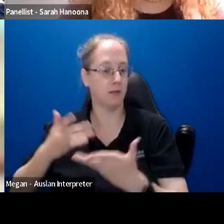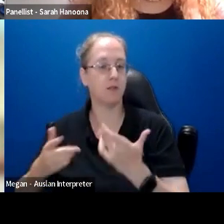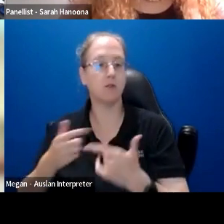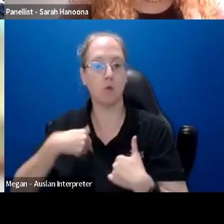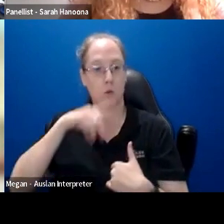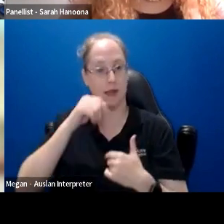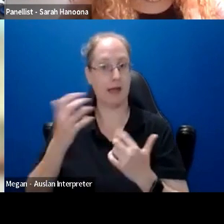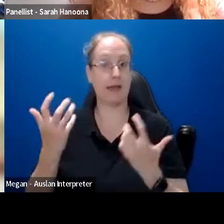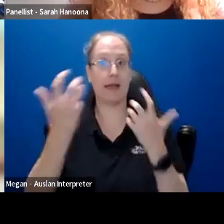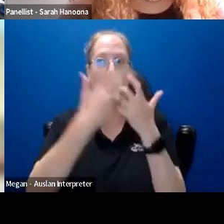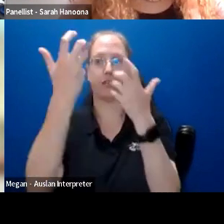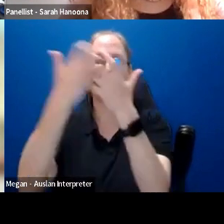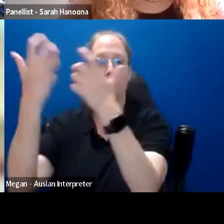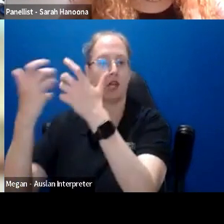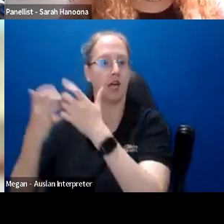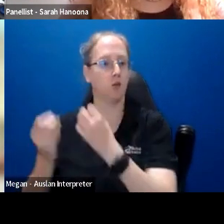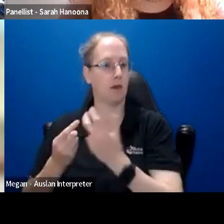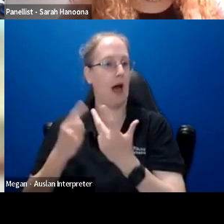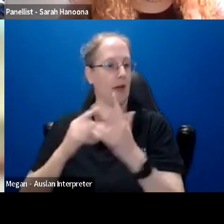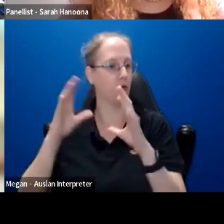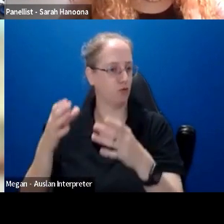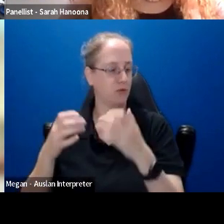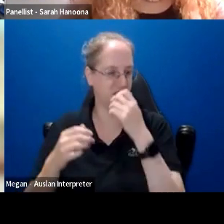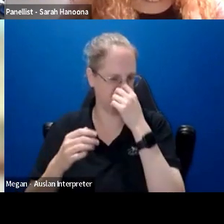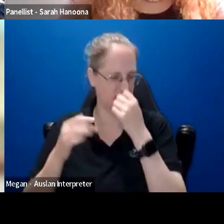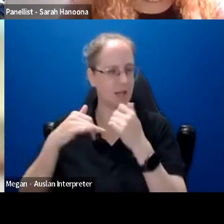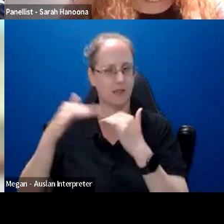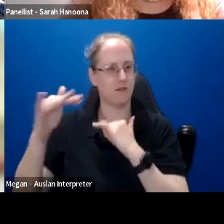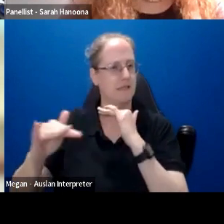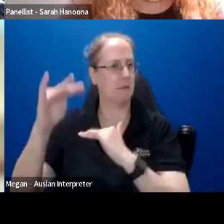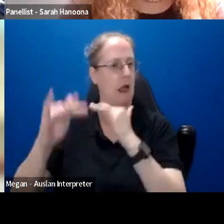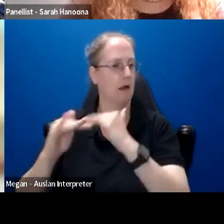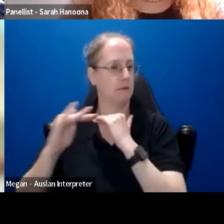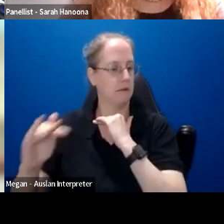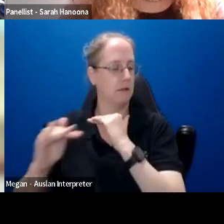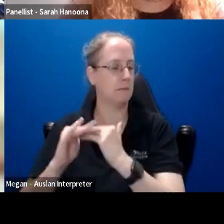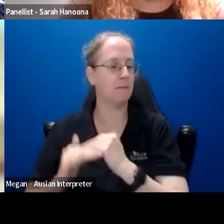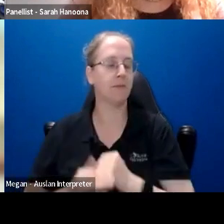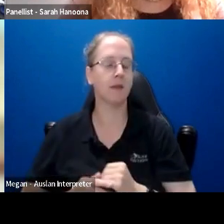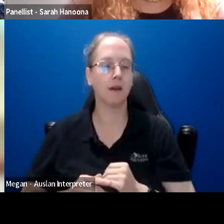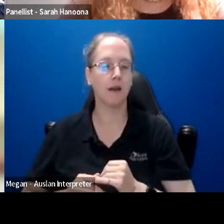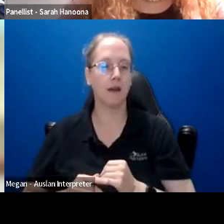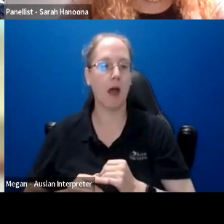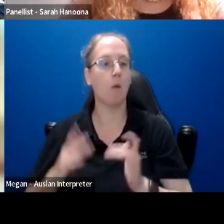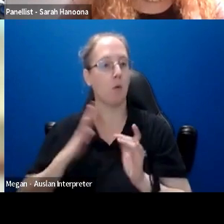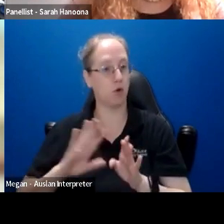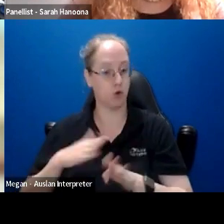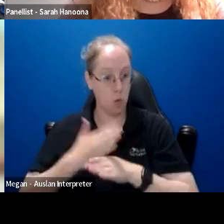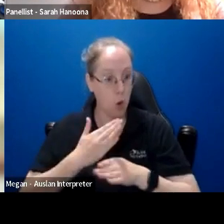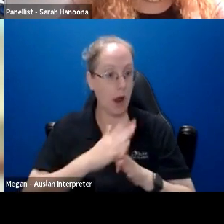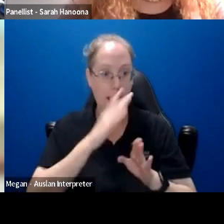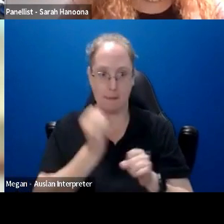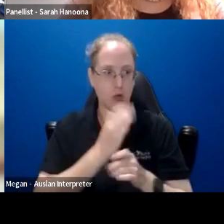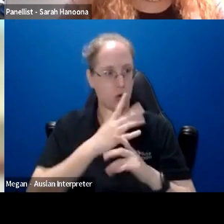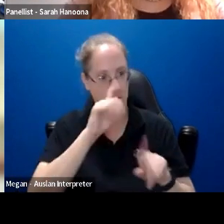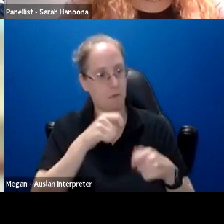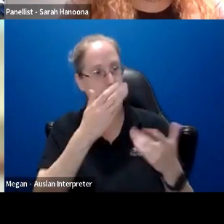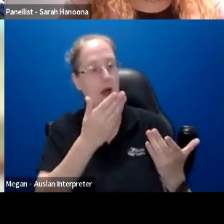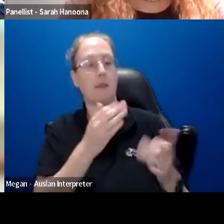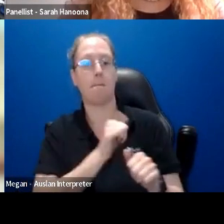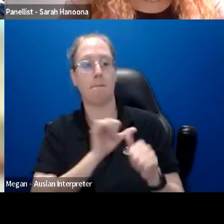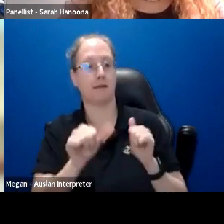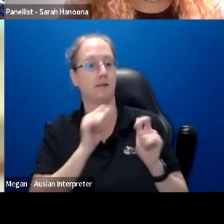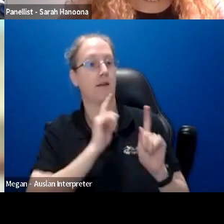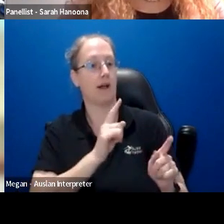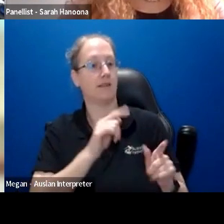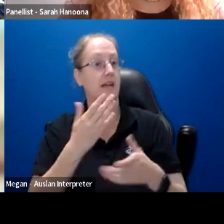with others, others that are like-minded. And, you know, we want to work and be able to provide the very best advice and services